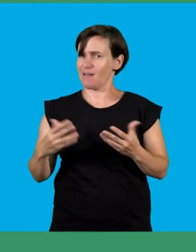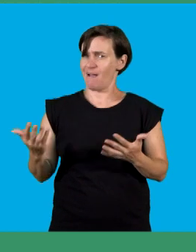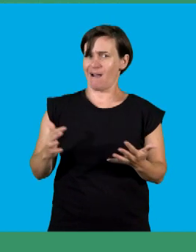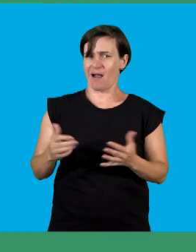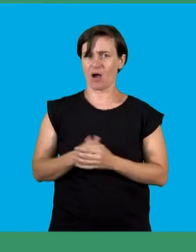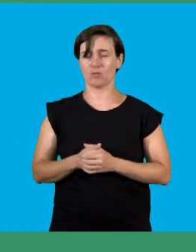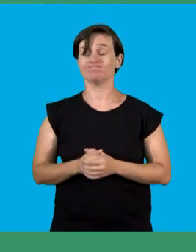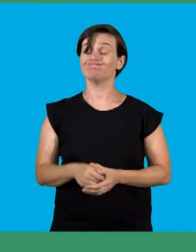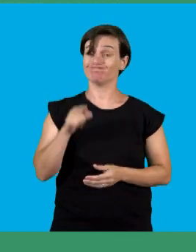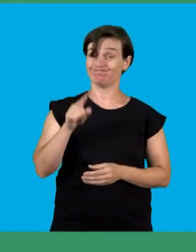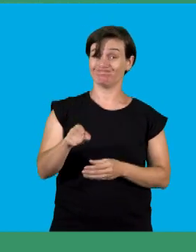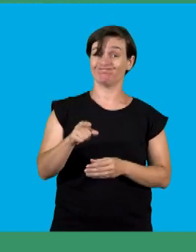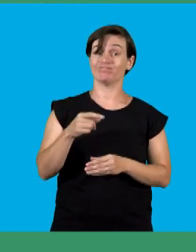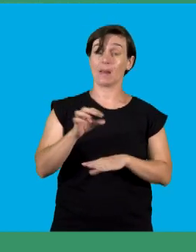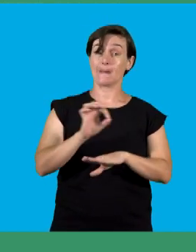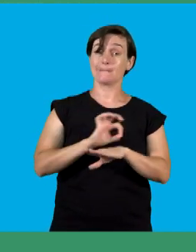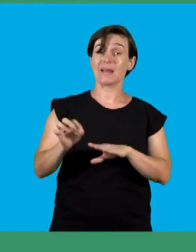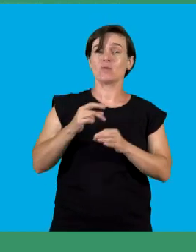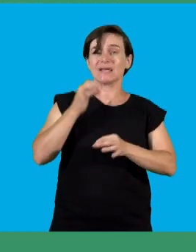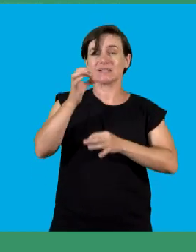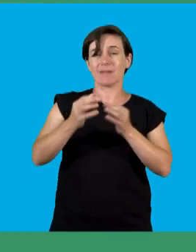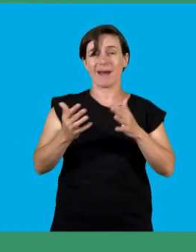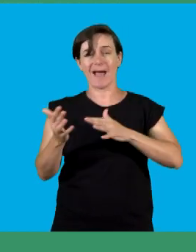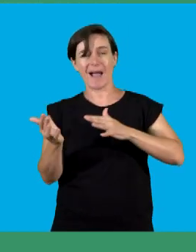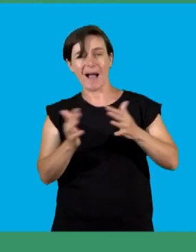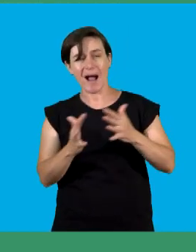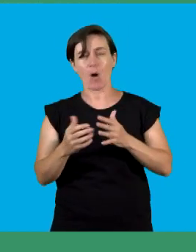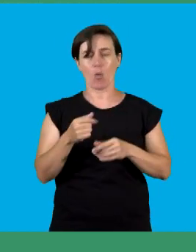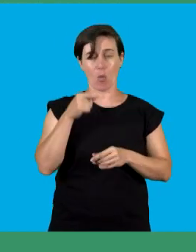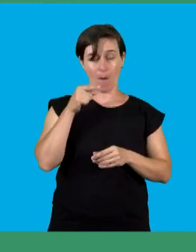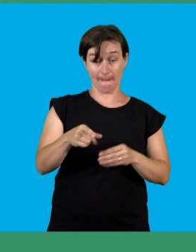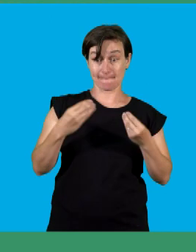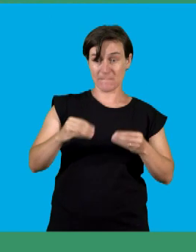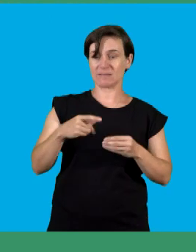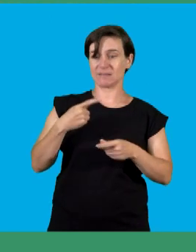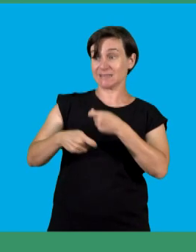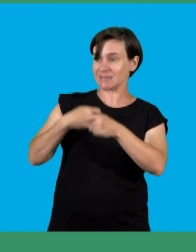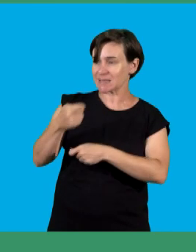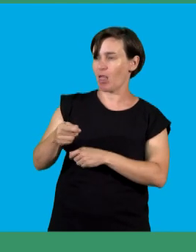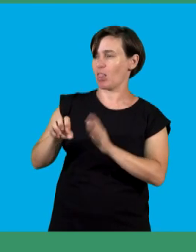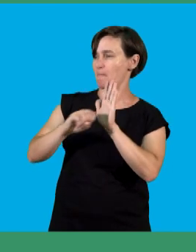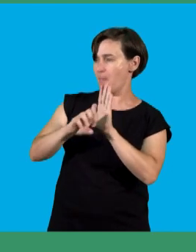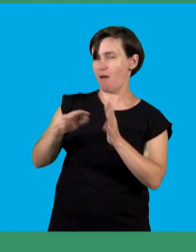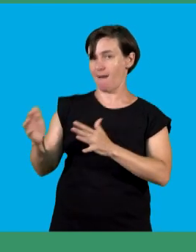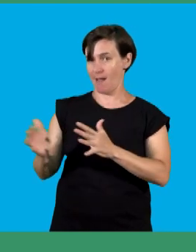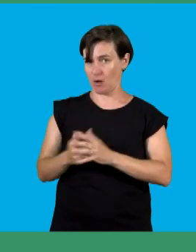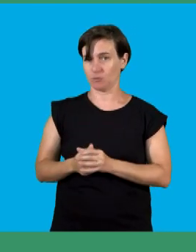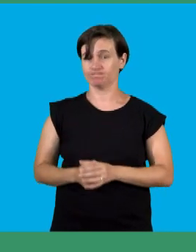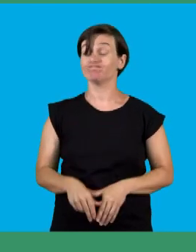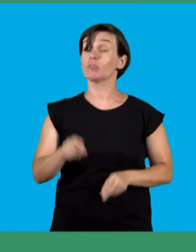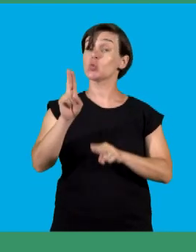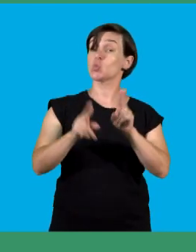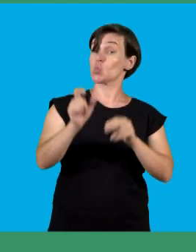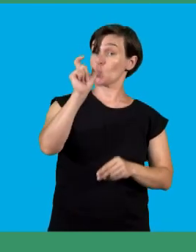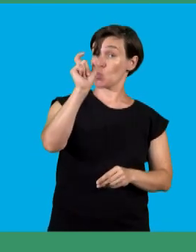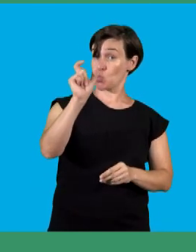describes how the business will deal with threats and market its own goods. All right, so these are the new words